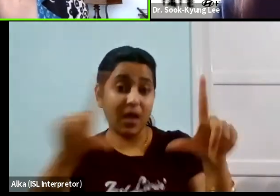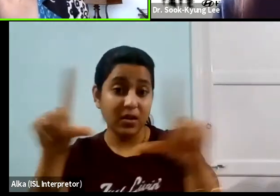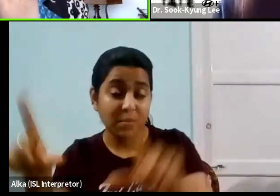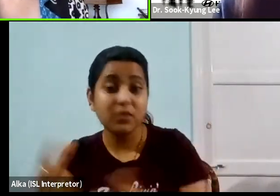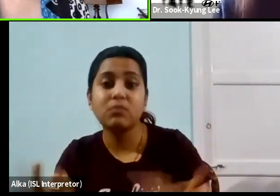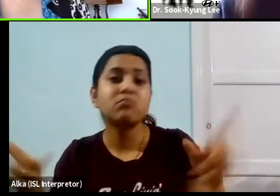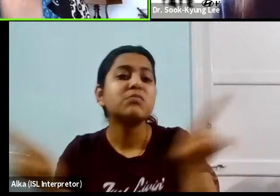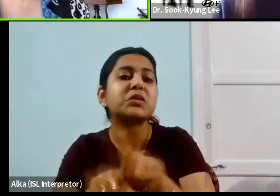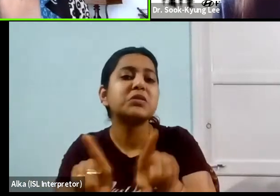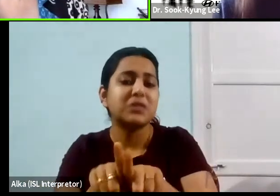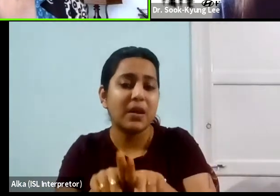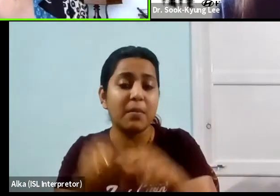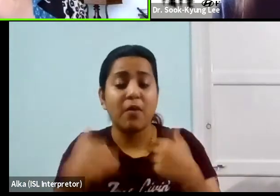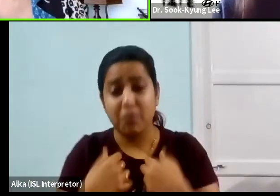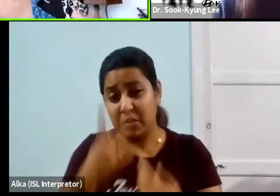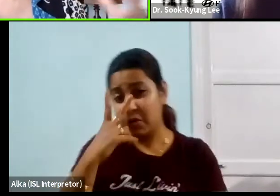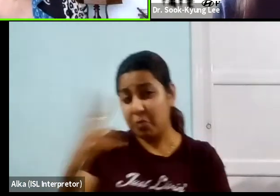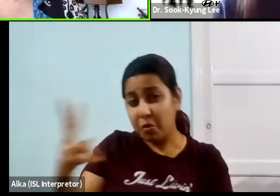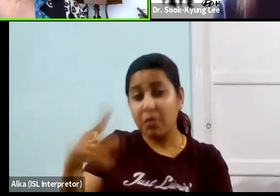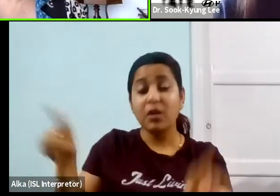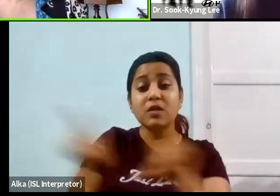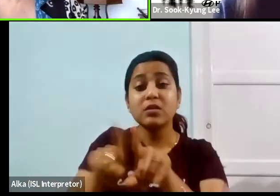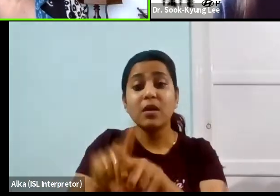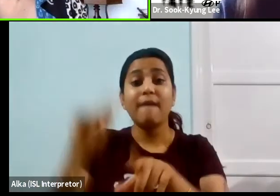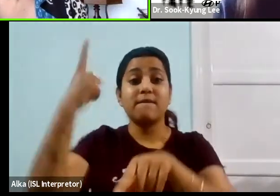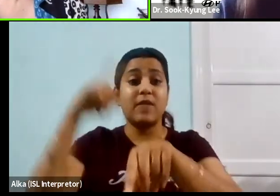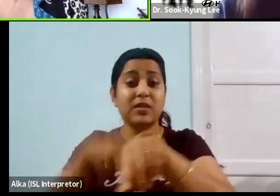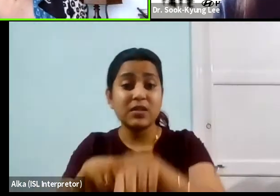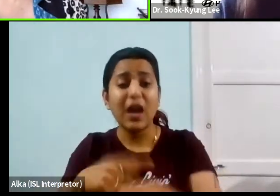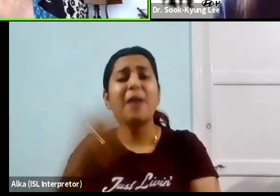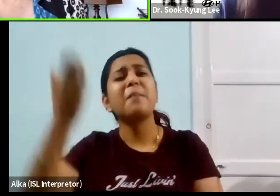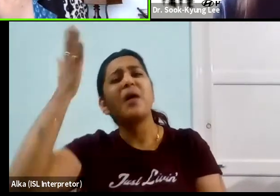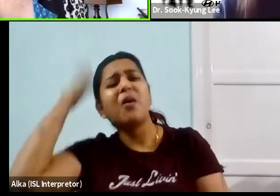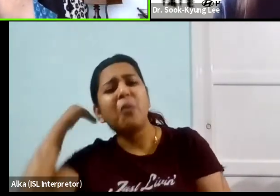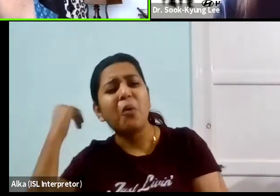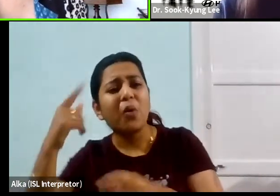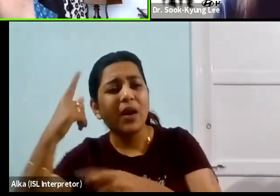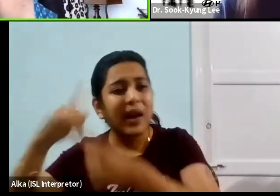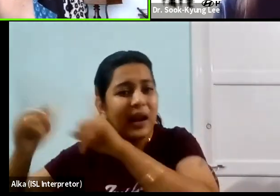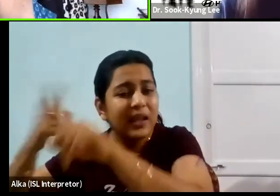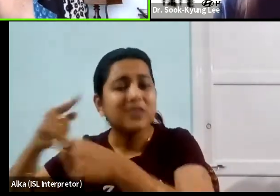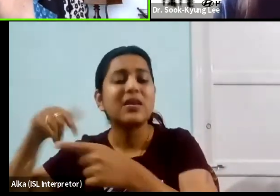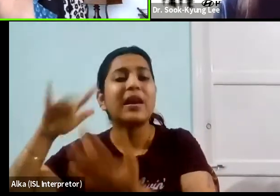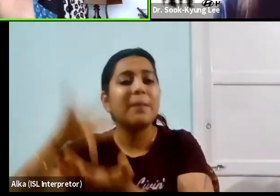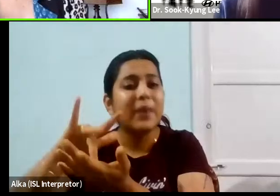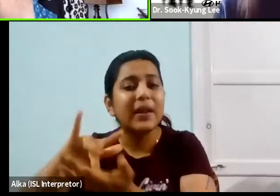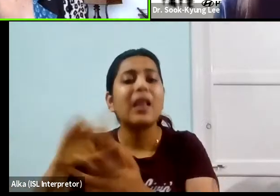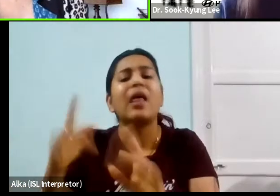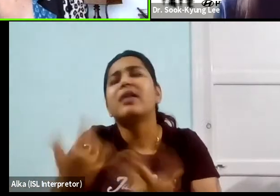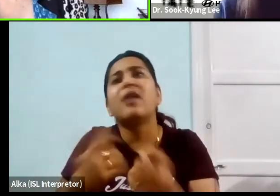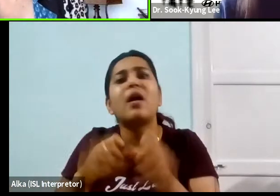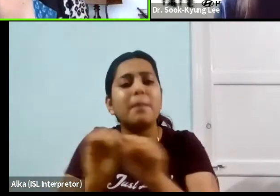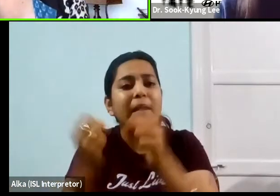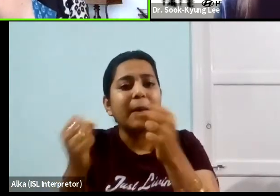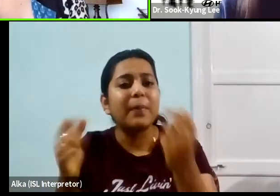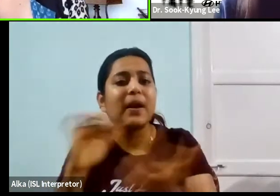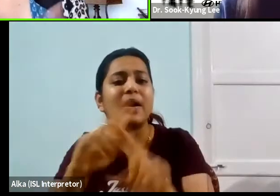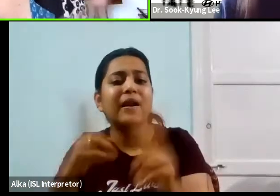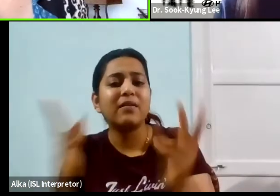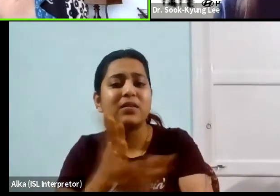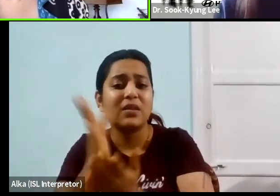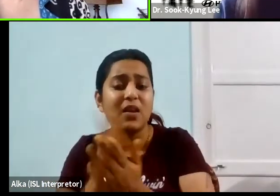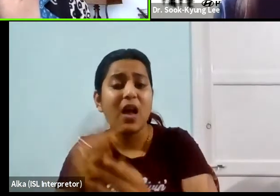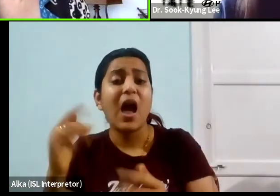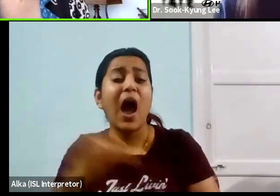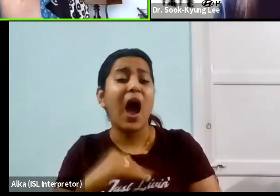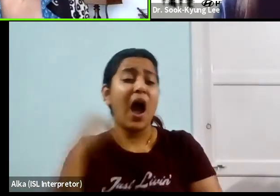lateral, where we look for connections across time periods and mediums and breaking down rigid divisions such as high art